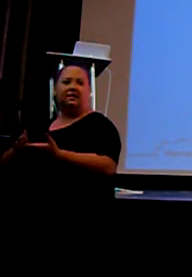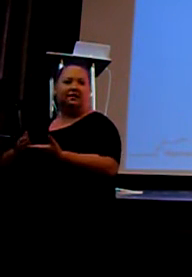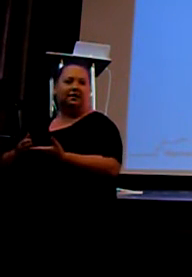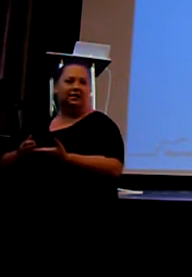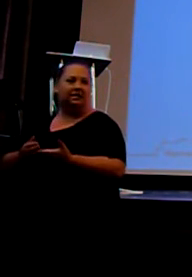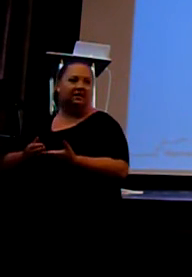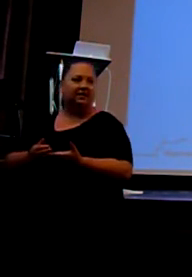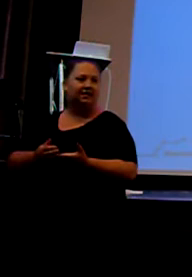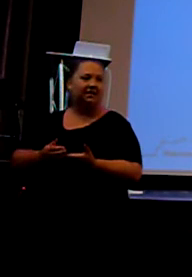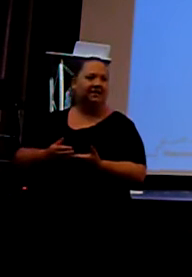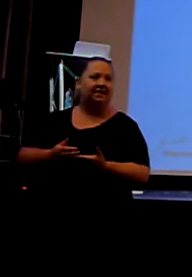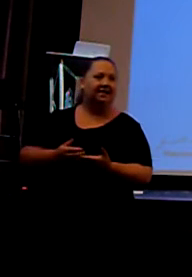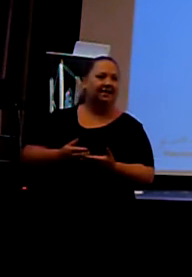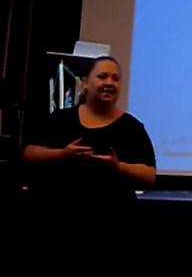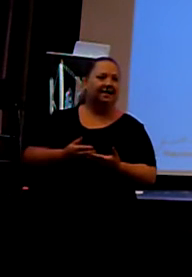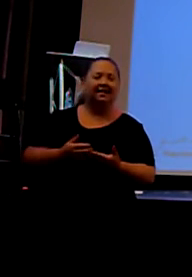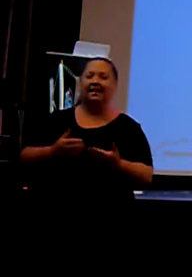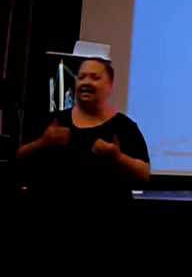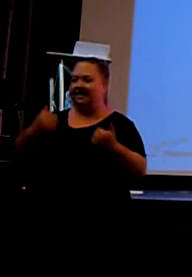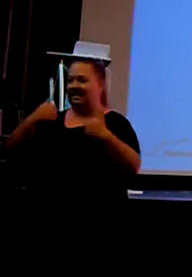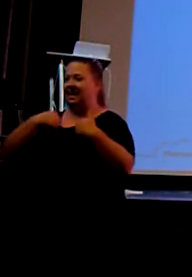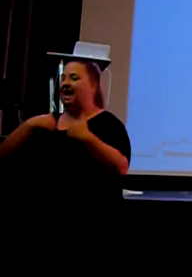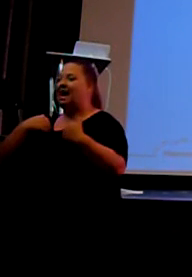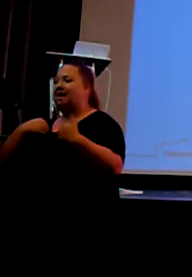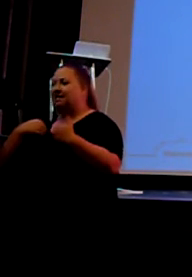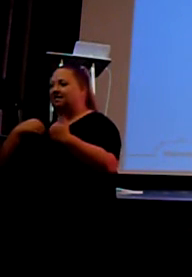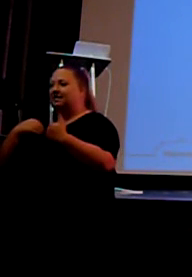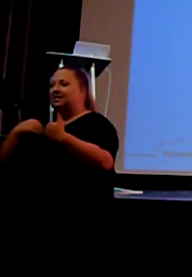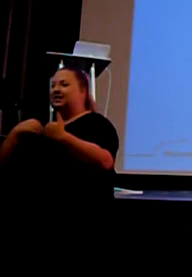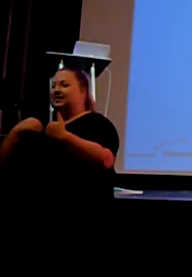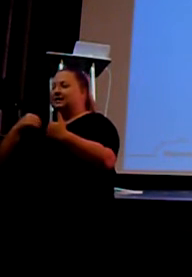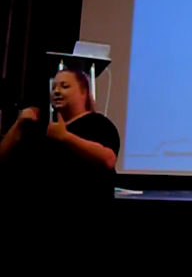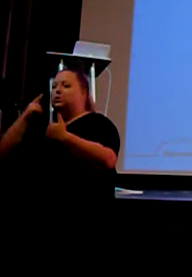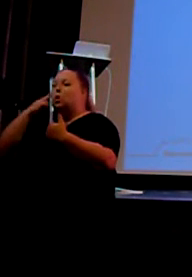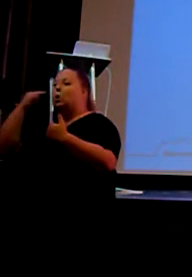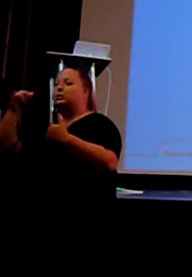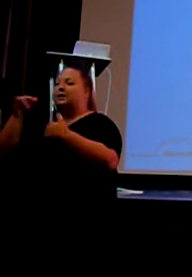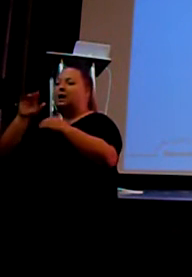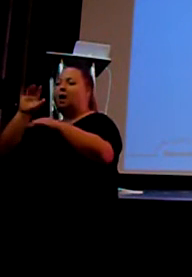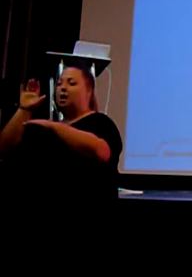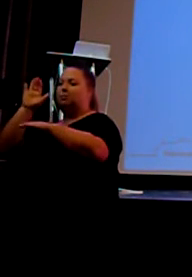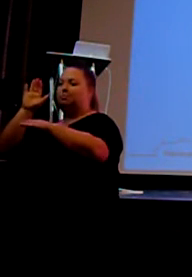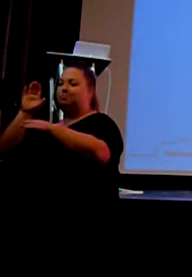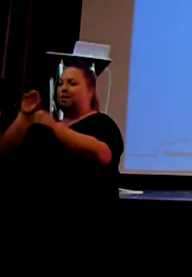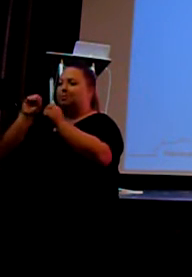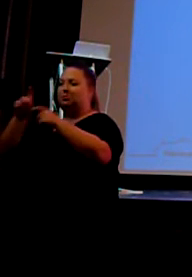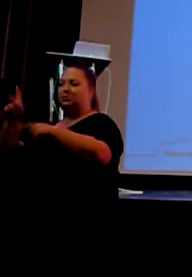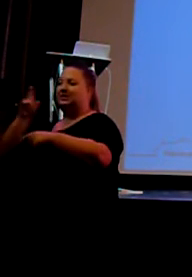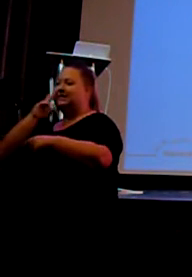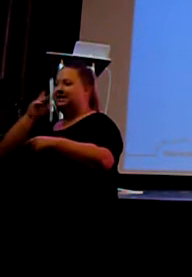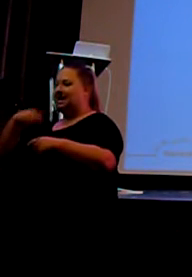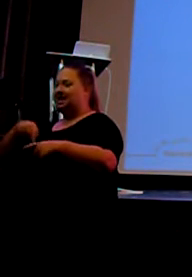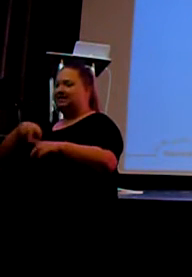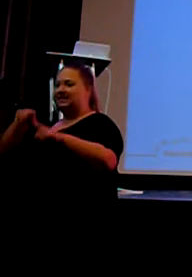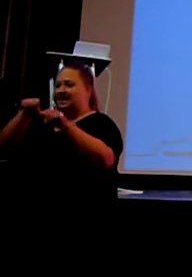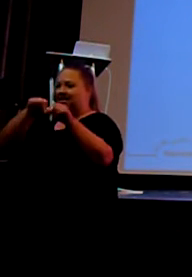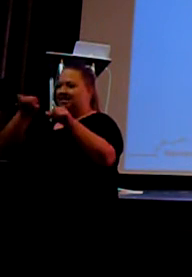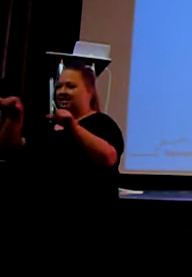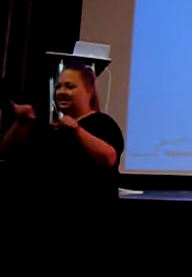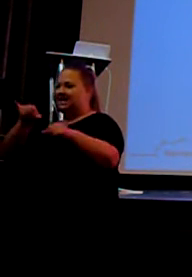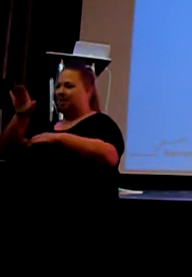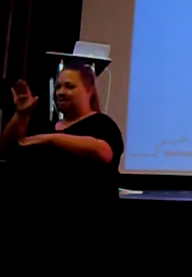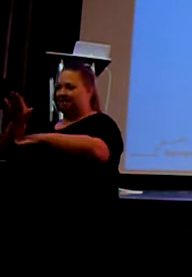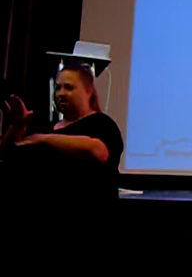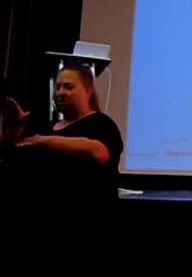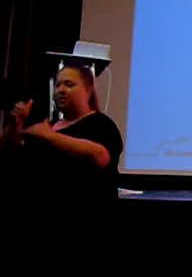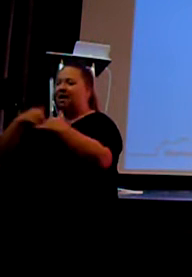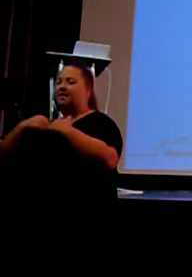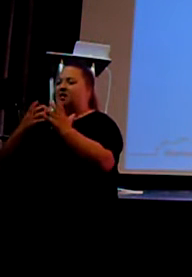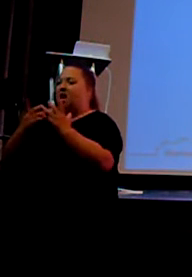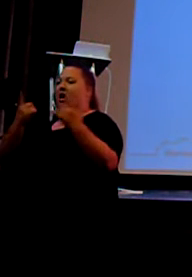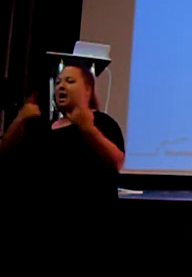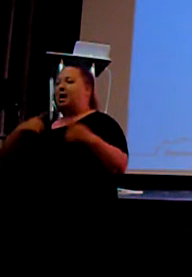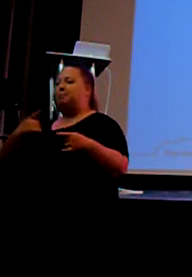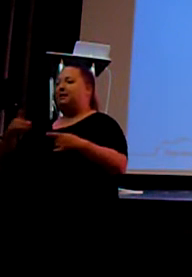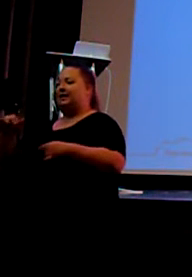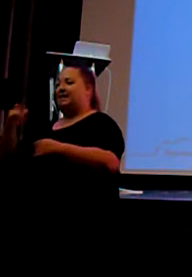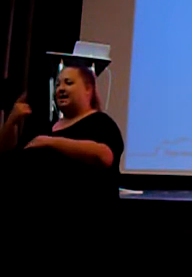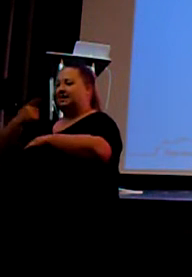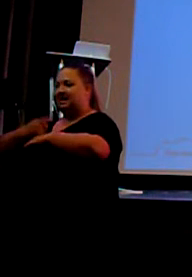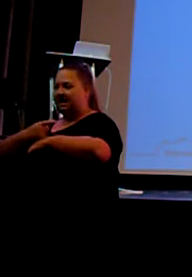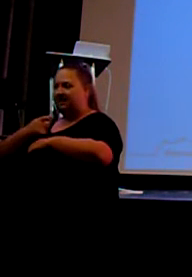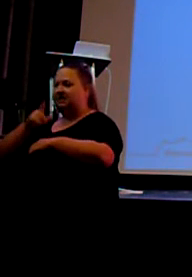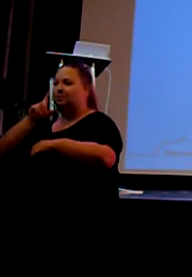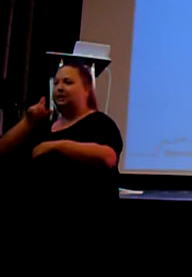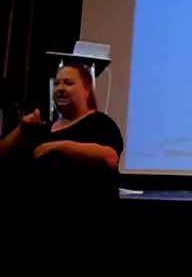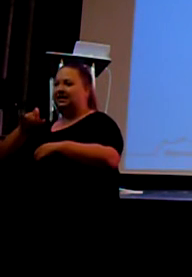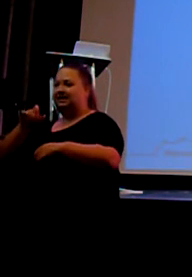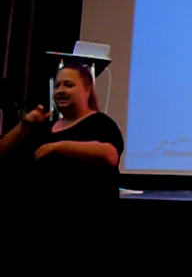leave the same afternoon. Yes, because we have a lot of things that's going on that day, so we need a time,